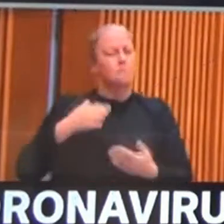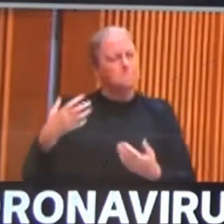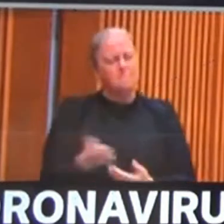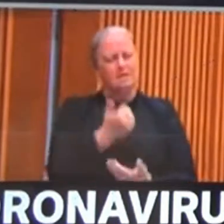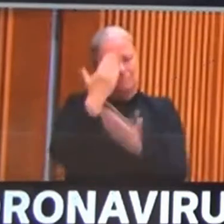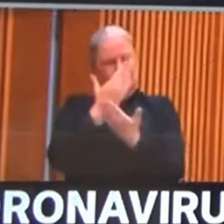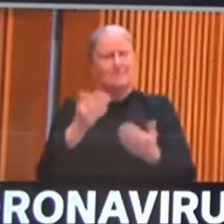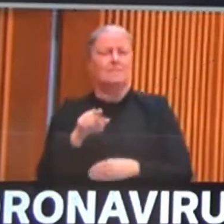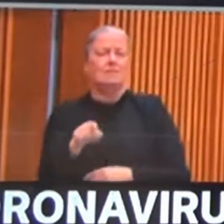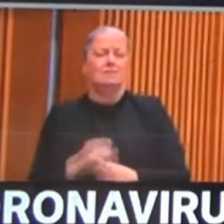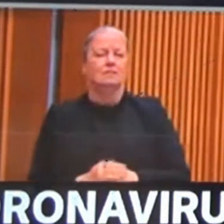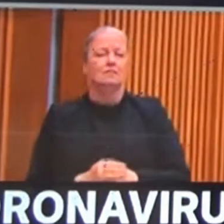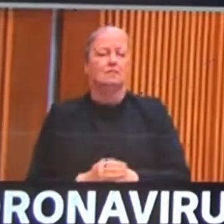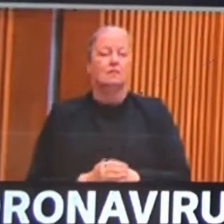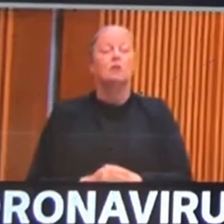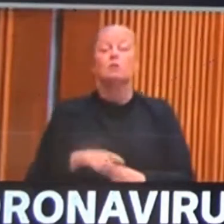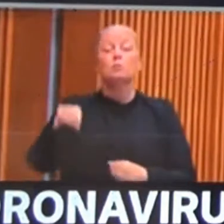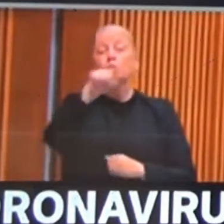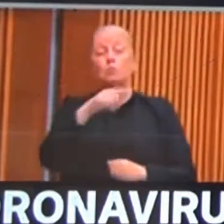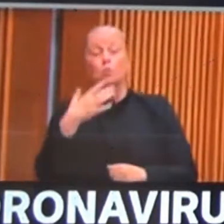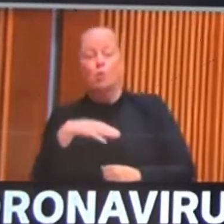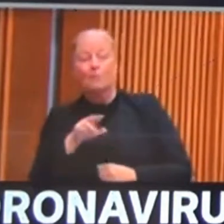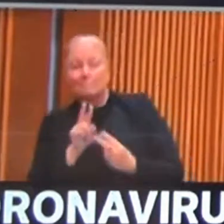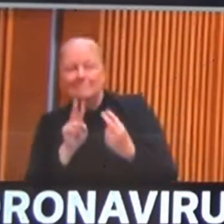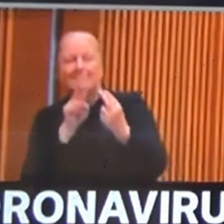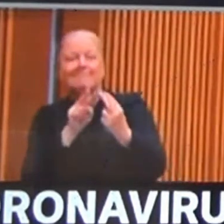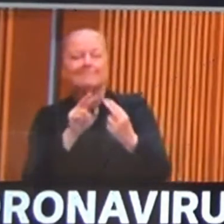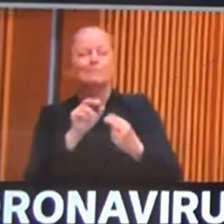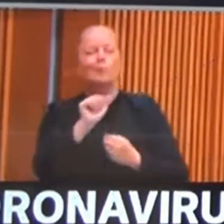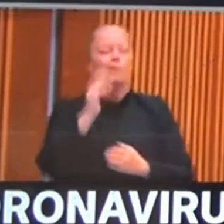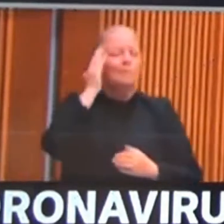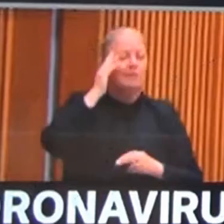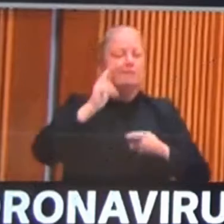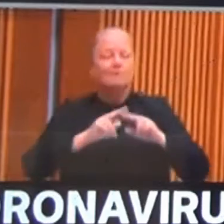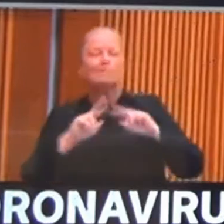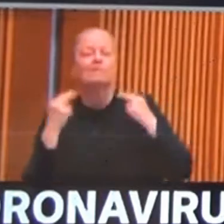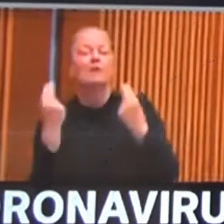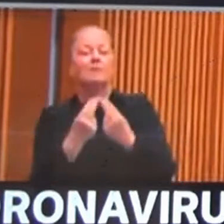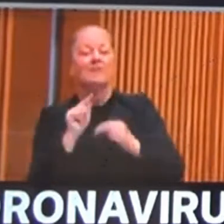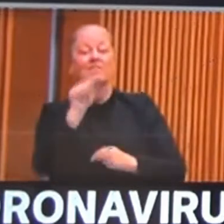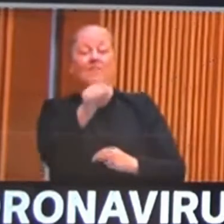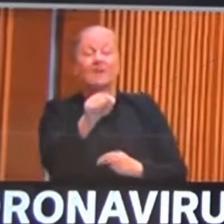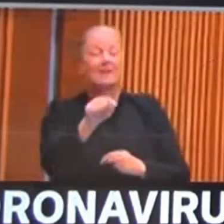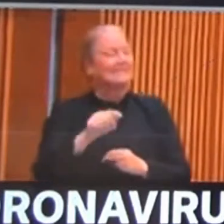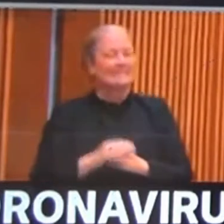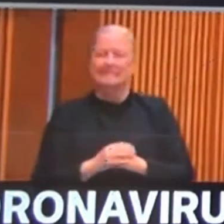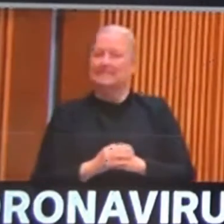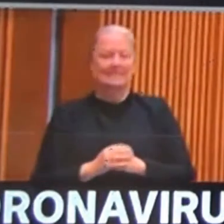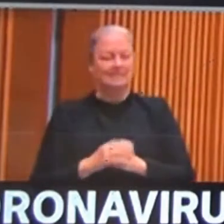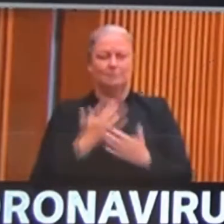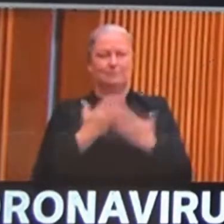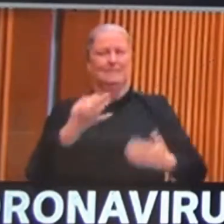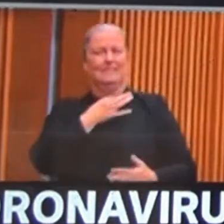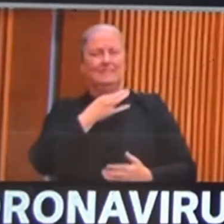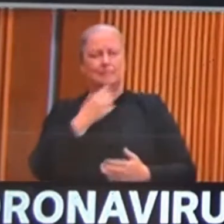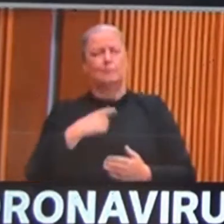a reason why you can't see your loved one, and that's because they are vulnerable and they are easily succumb to the